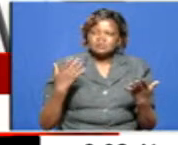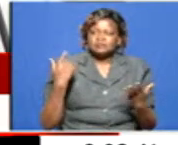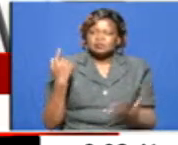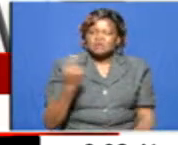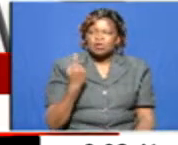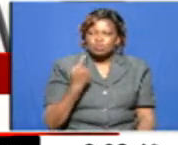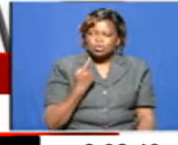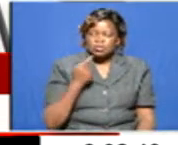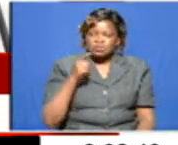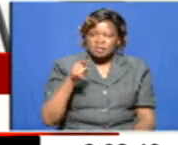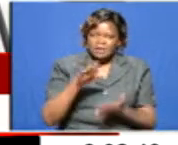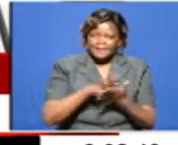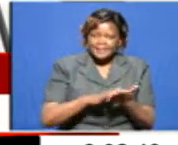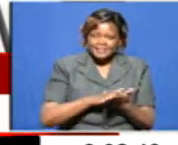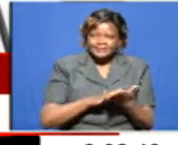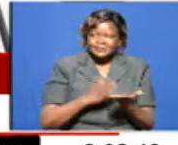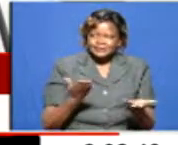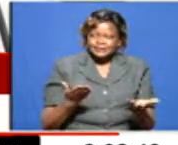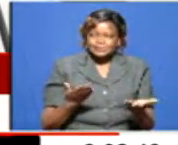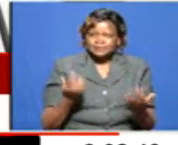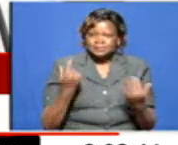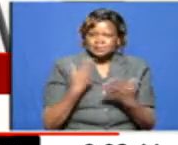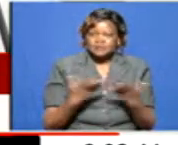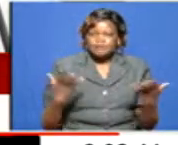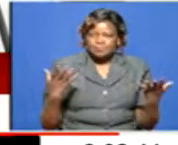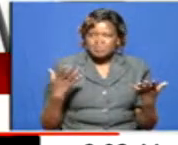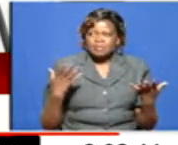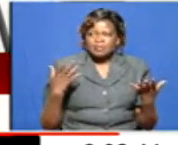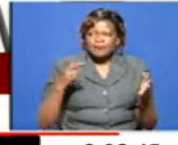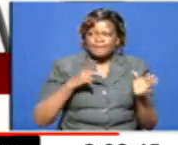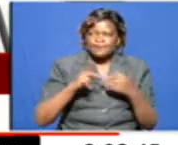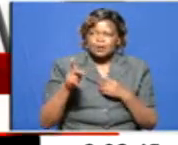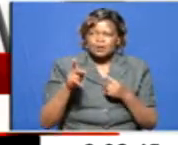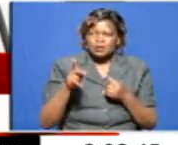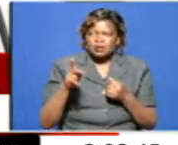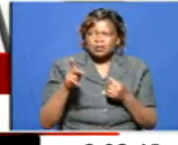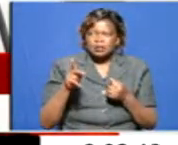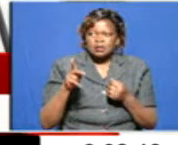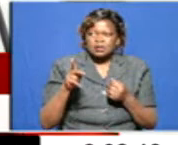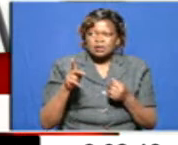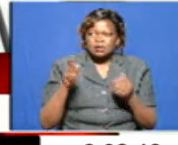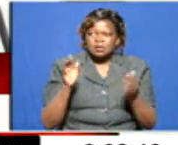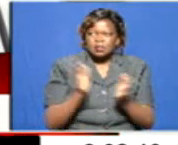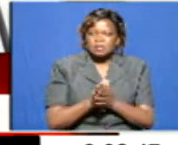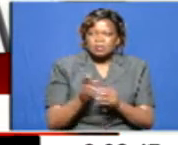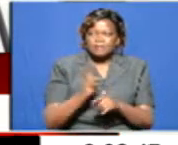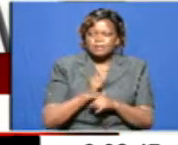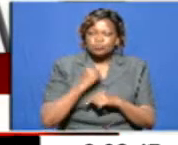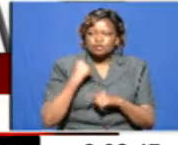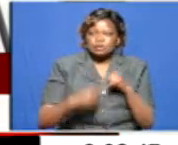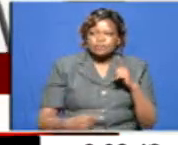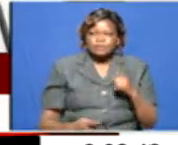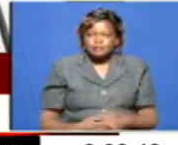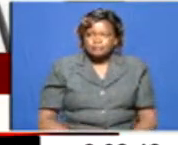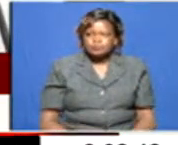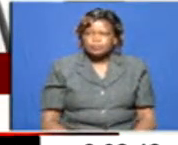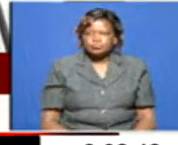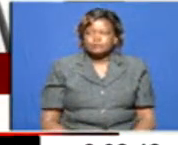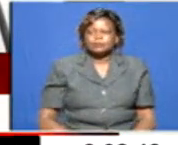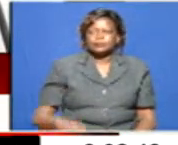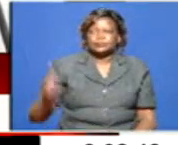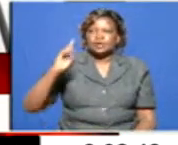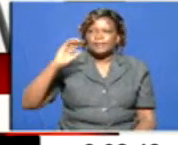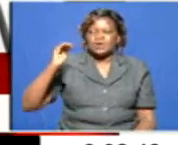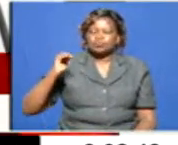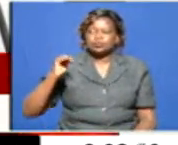is basically a commodity being bought and being used in that year. Nairobi County,